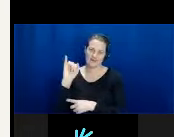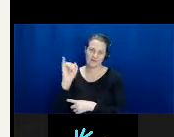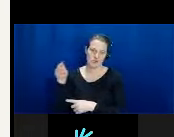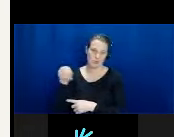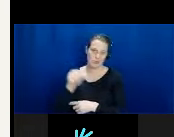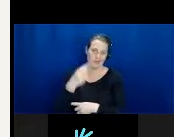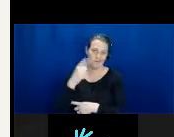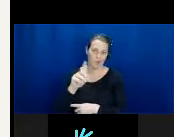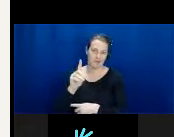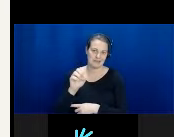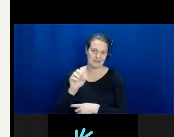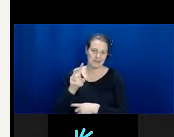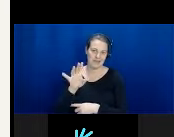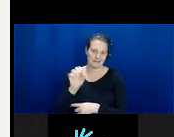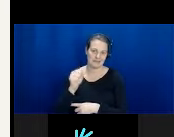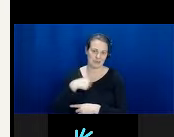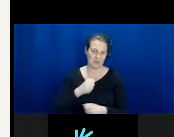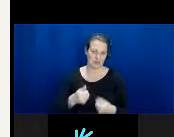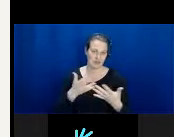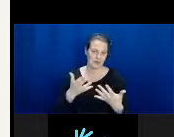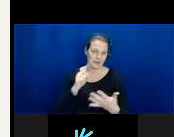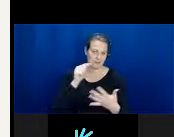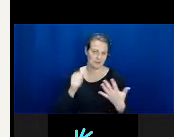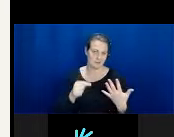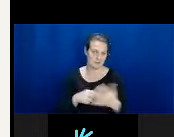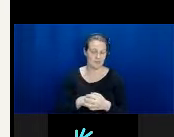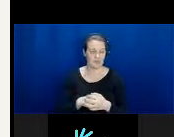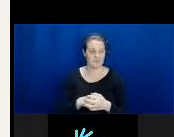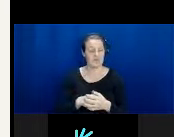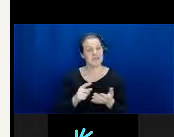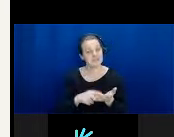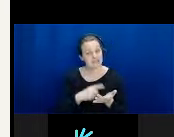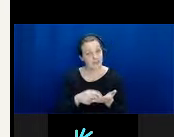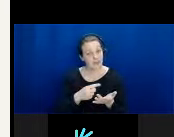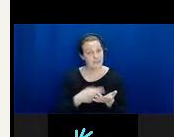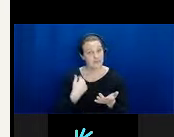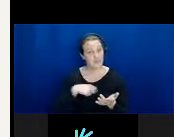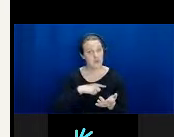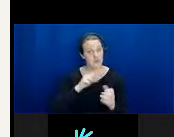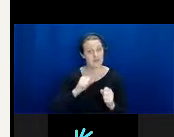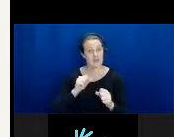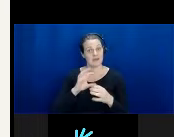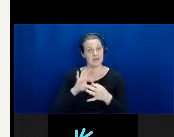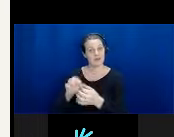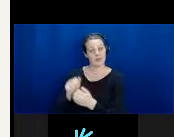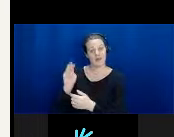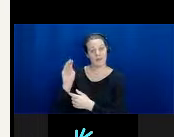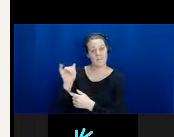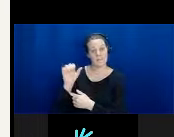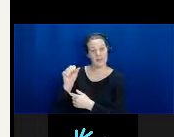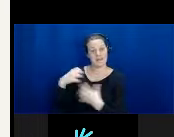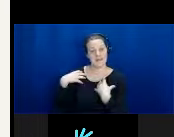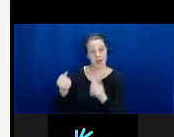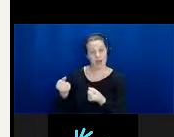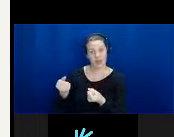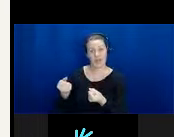that we often recommend. Sometimes we can make allowances for that with Mass Health, that it requires a lot of